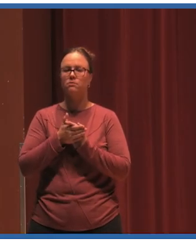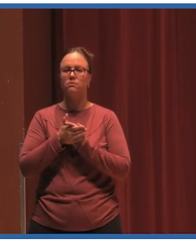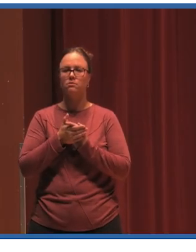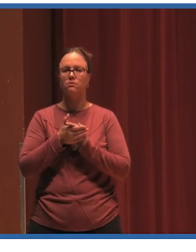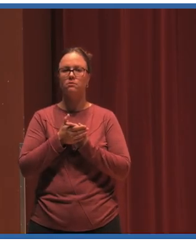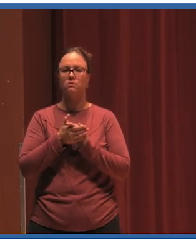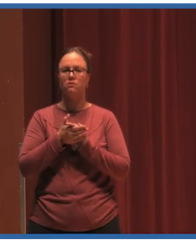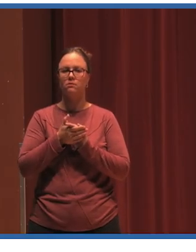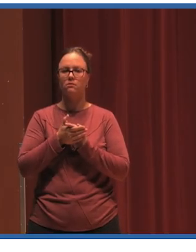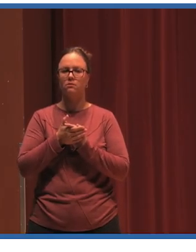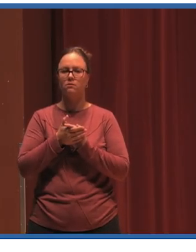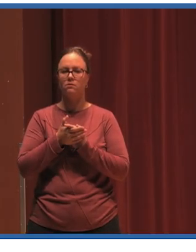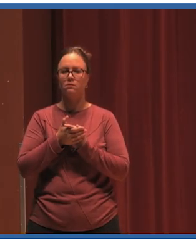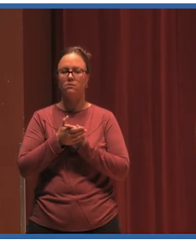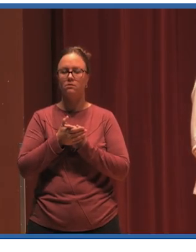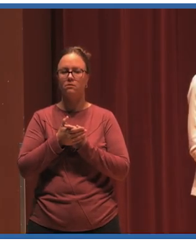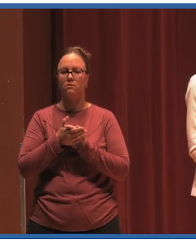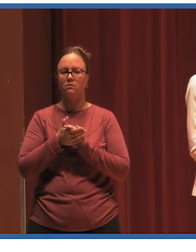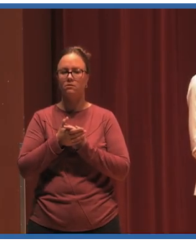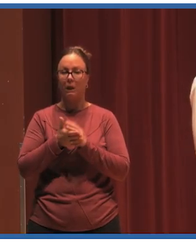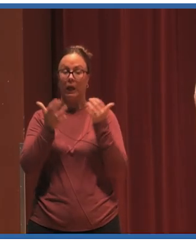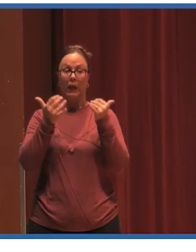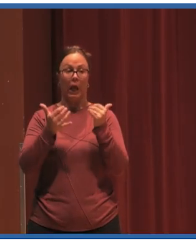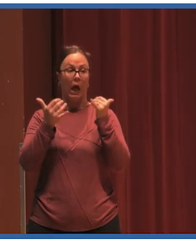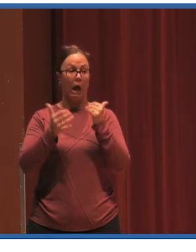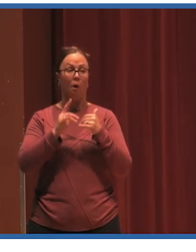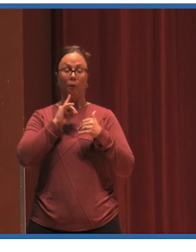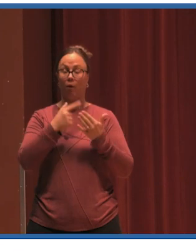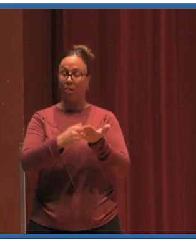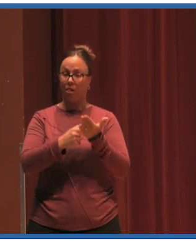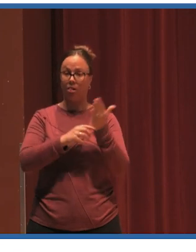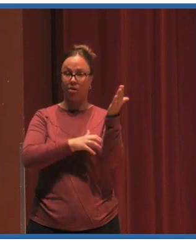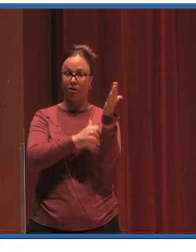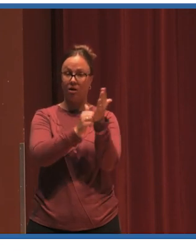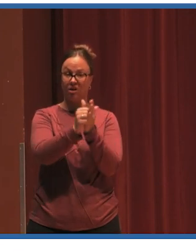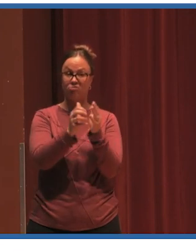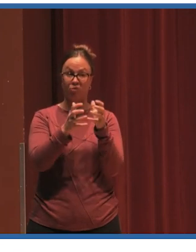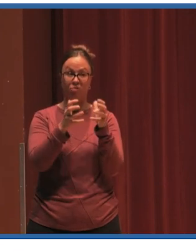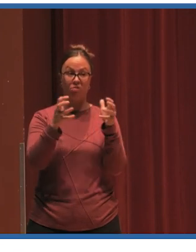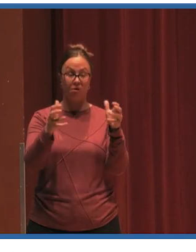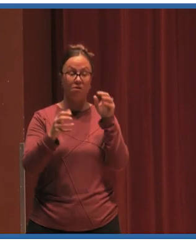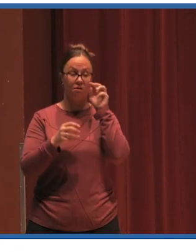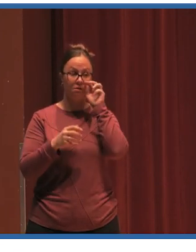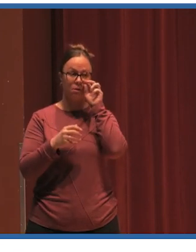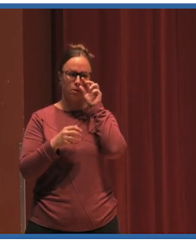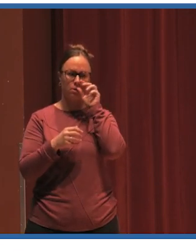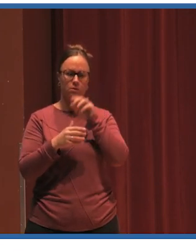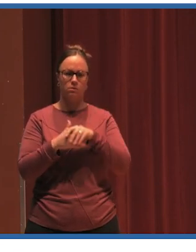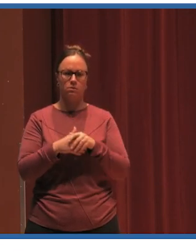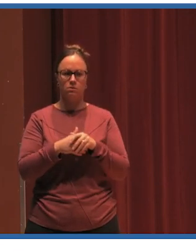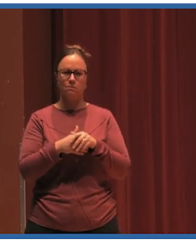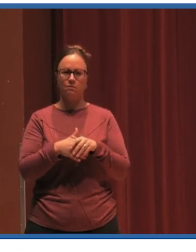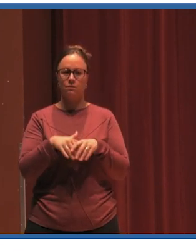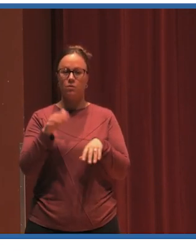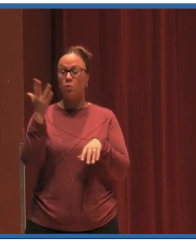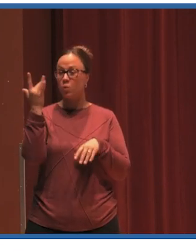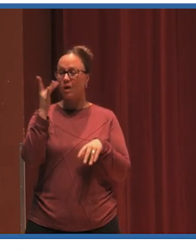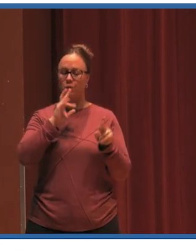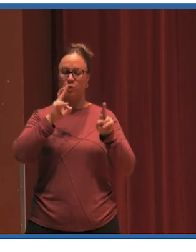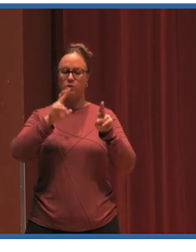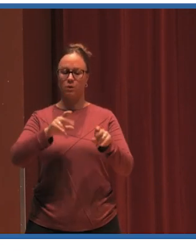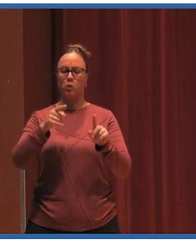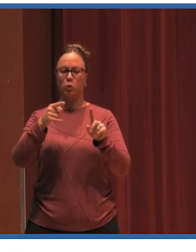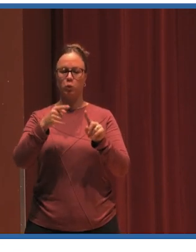been talking about cancer as much as we have now, and part of that is really a response to Dr.